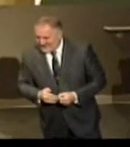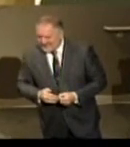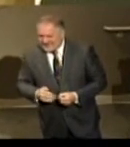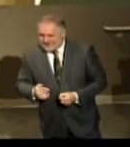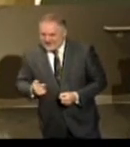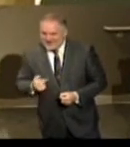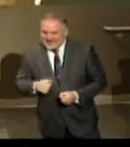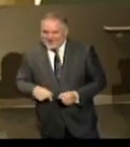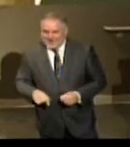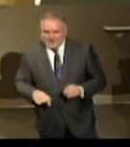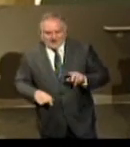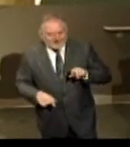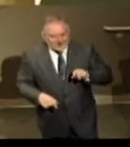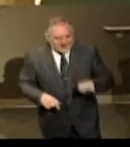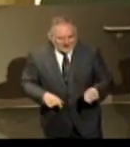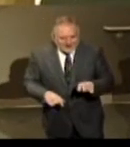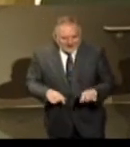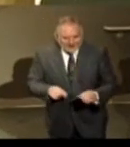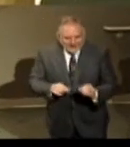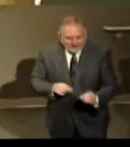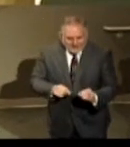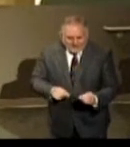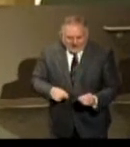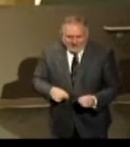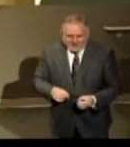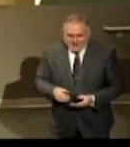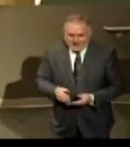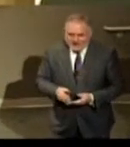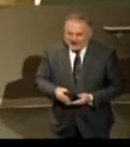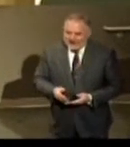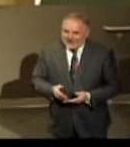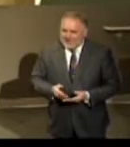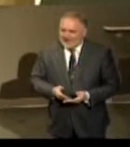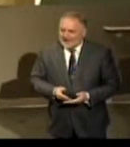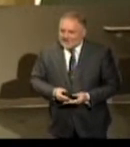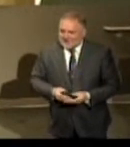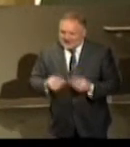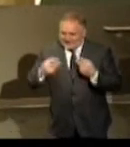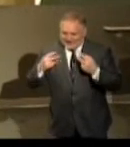hit a button the other day, and some Spanish dude came up on my board.